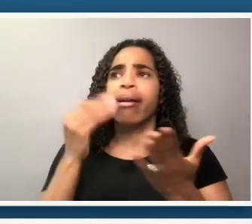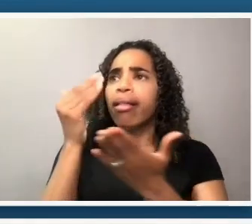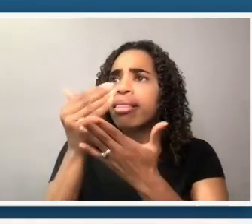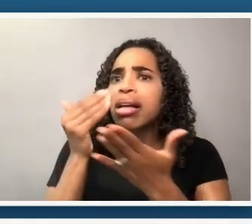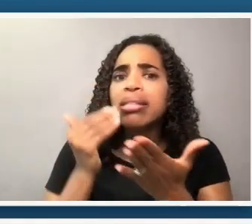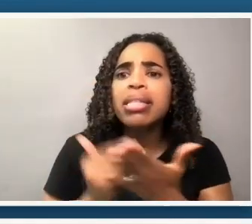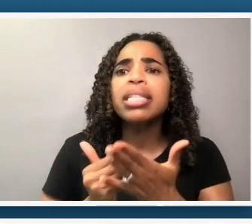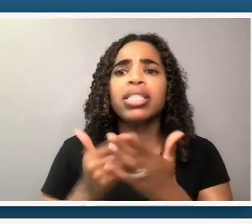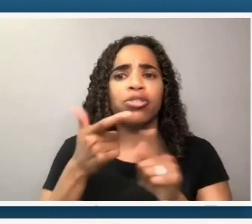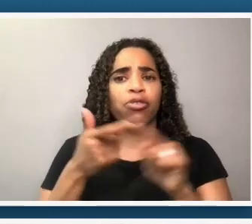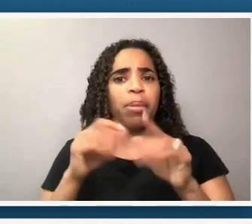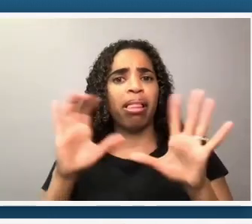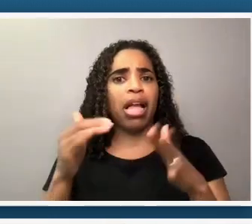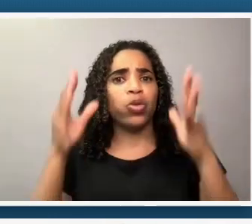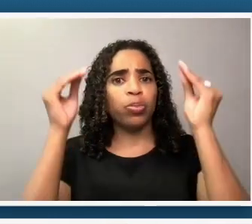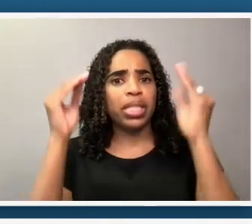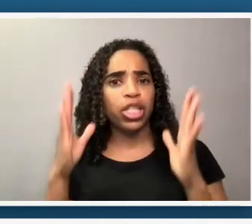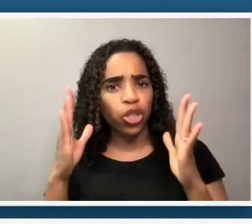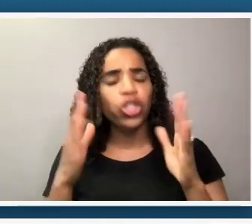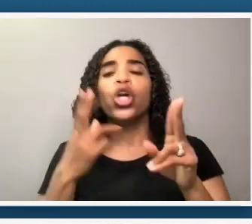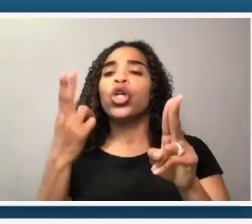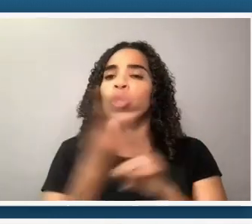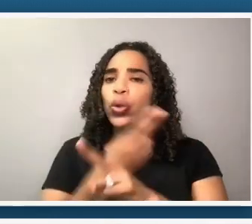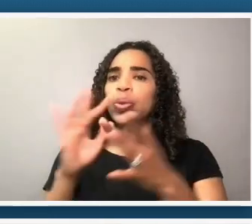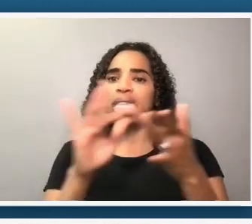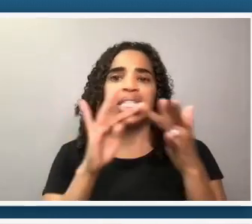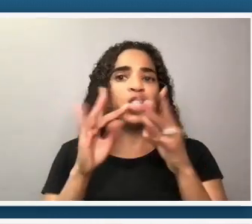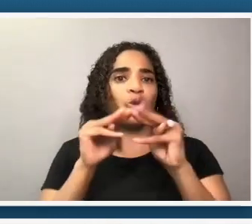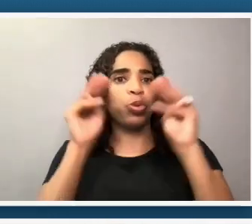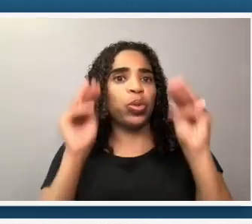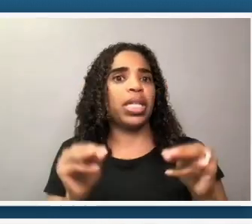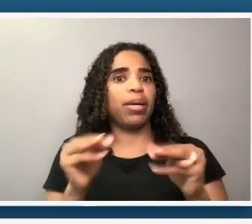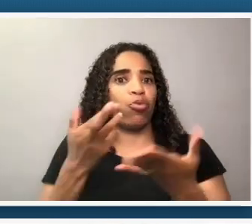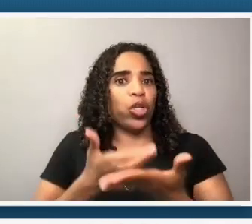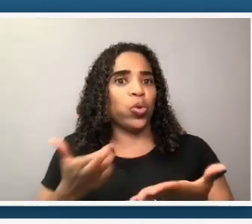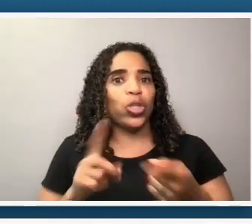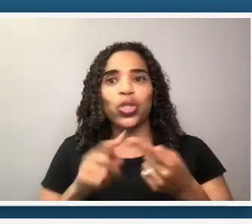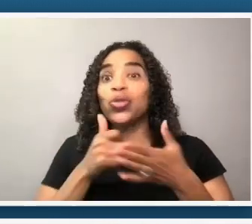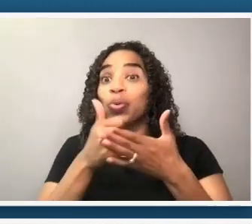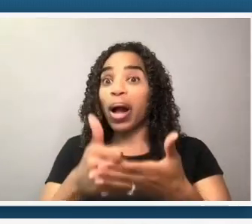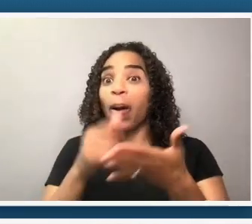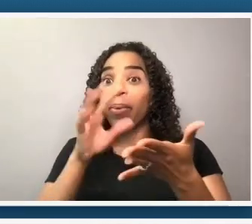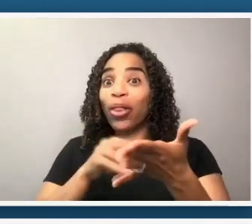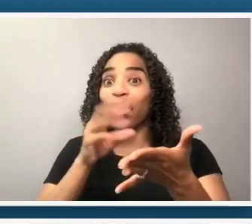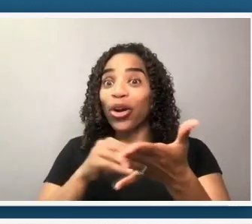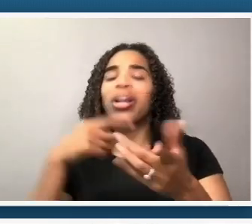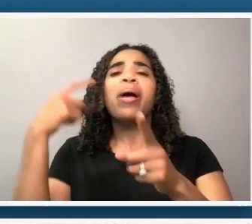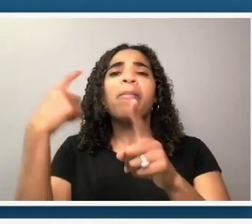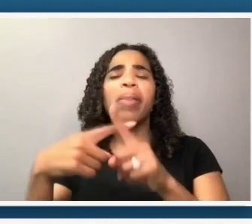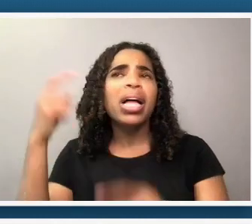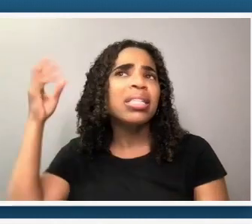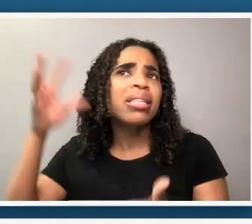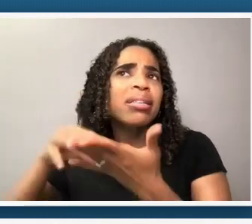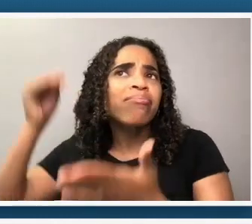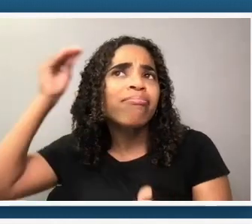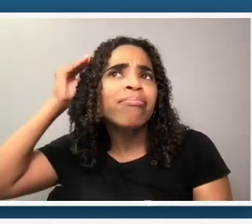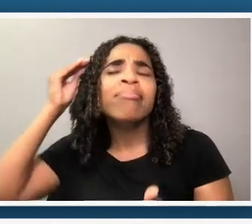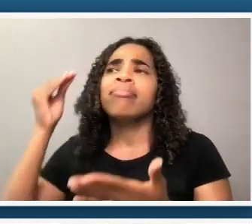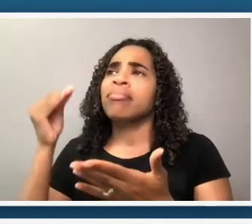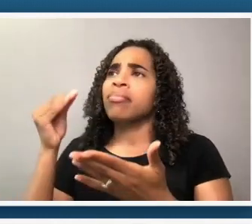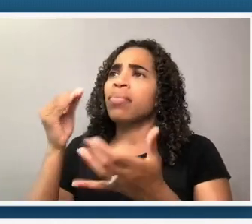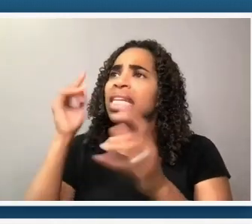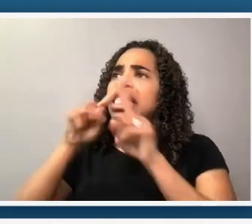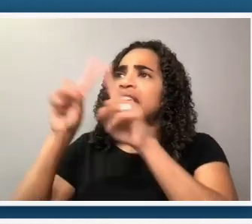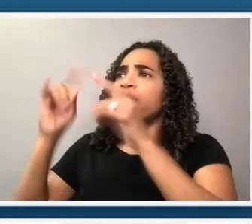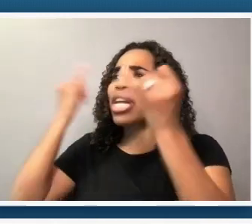classroom educators in using digital museum resources for learning. We also want you to leave with ideas for using the Learning Lab to